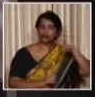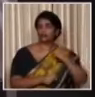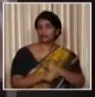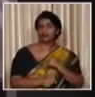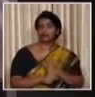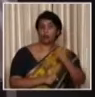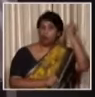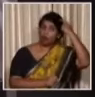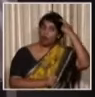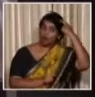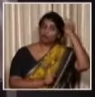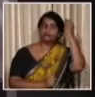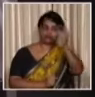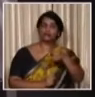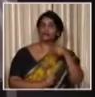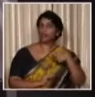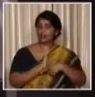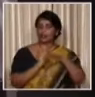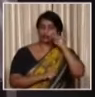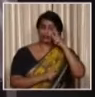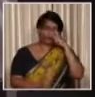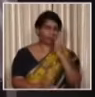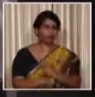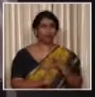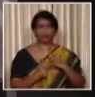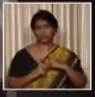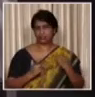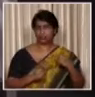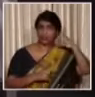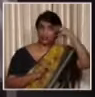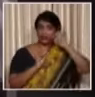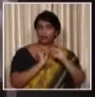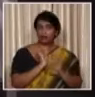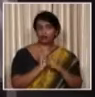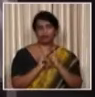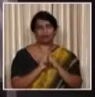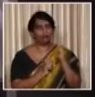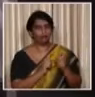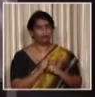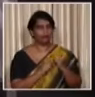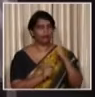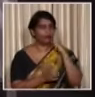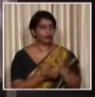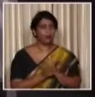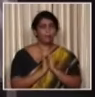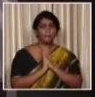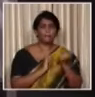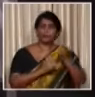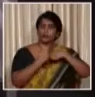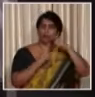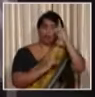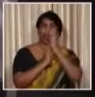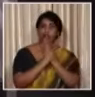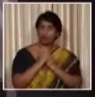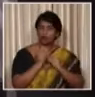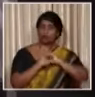The government will realize that places of religious worship are suffering. Against such a backdrop, appoint a select committee as soon as possible.